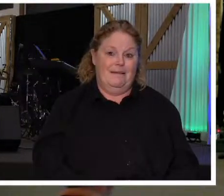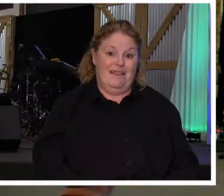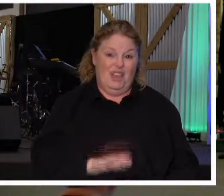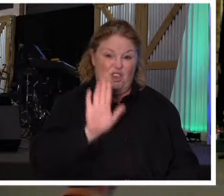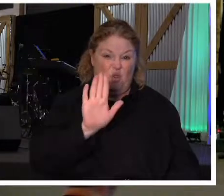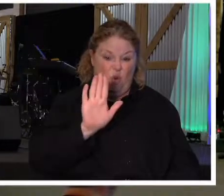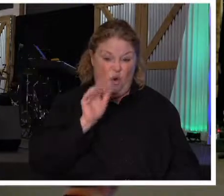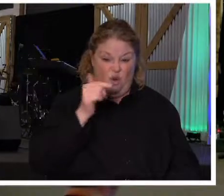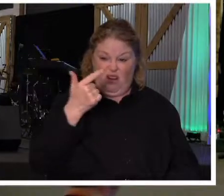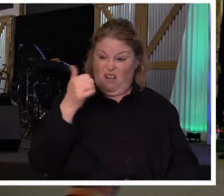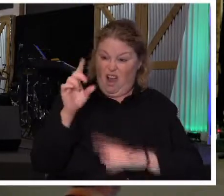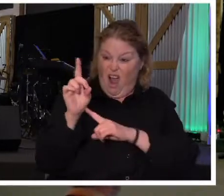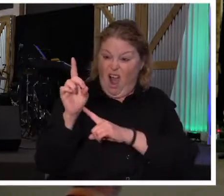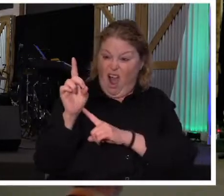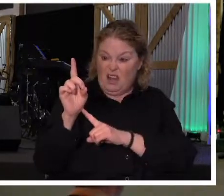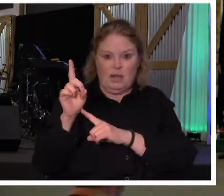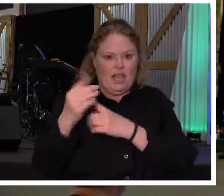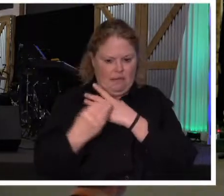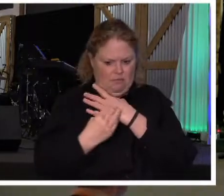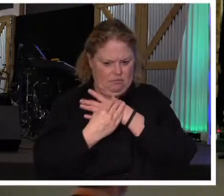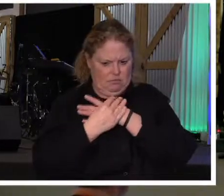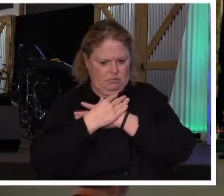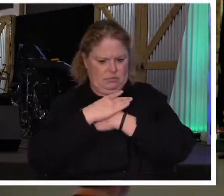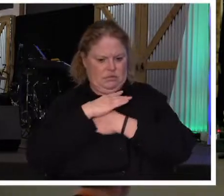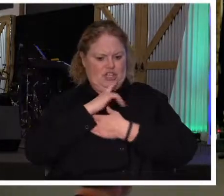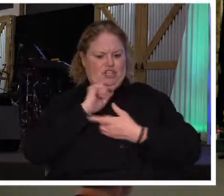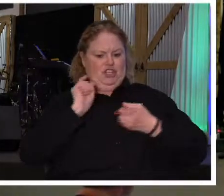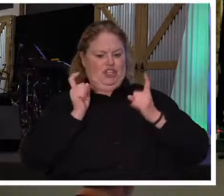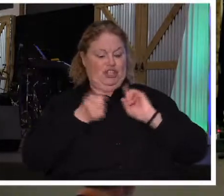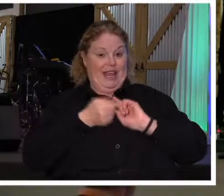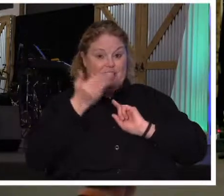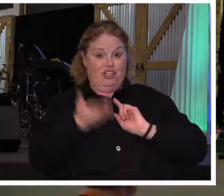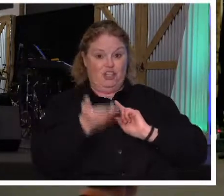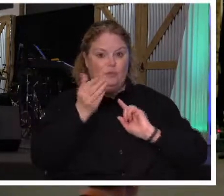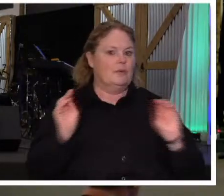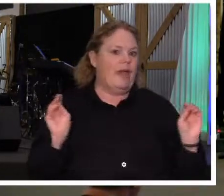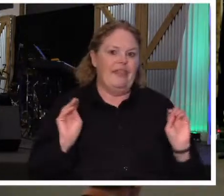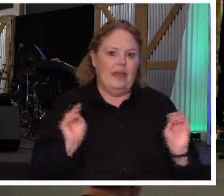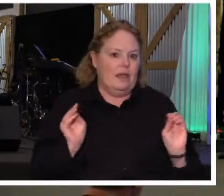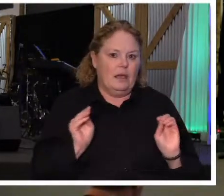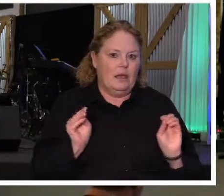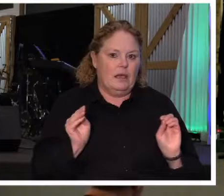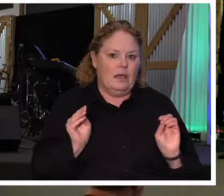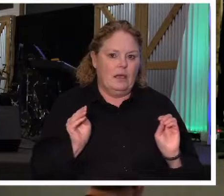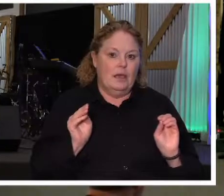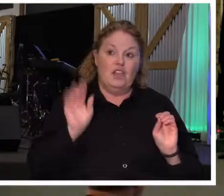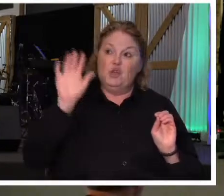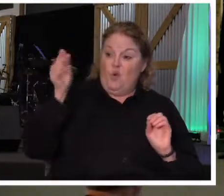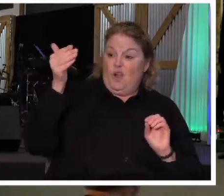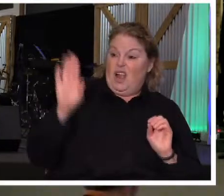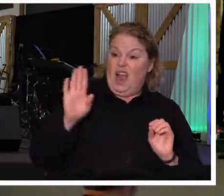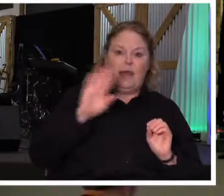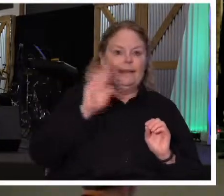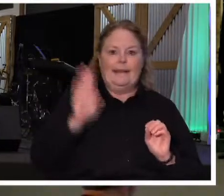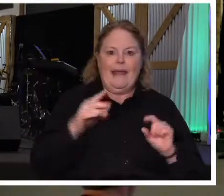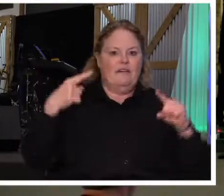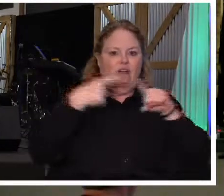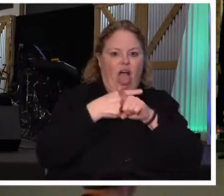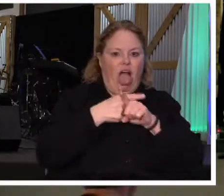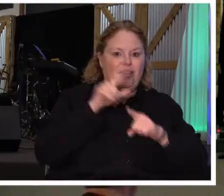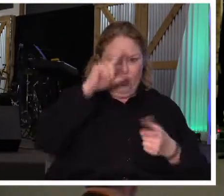your deepest held beliefs. You don't have a God that can contradict you. You don't